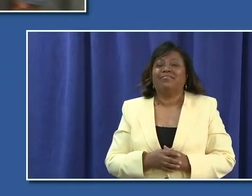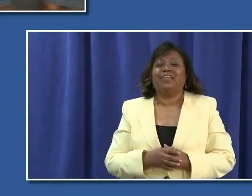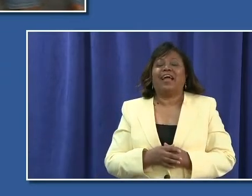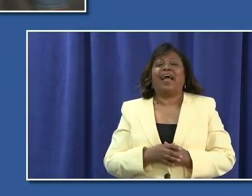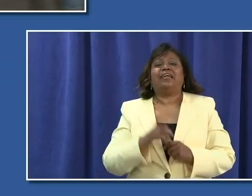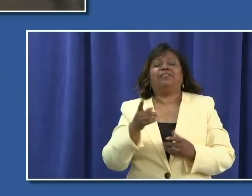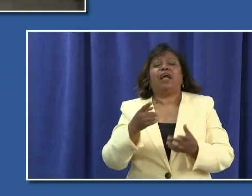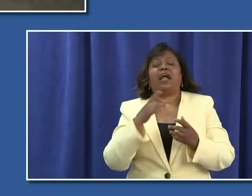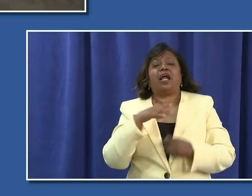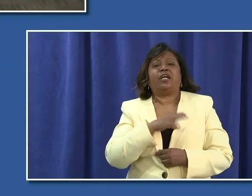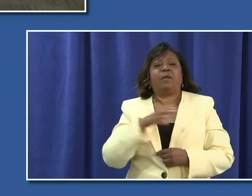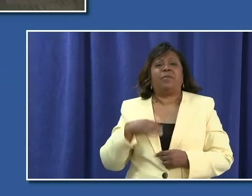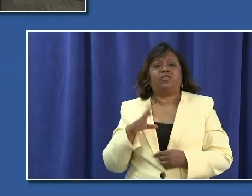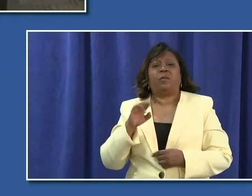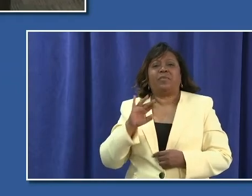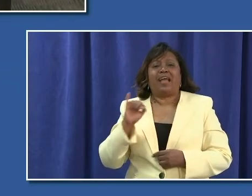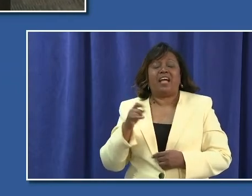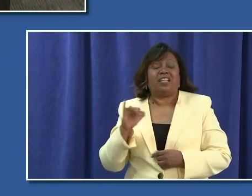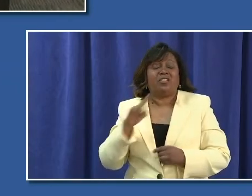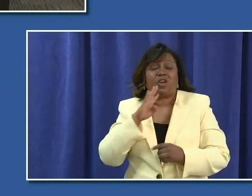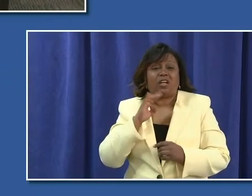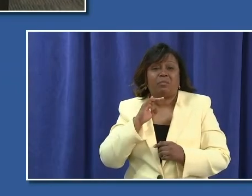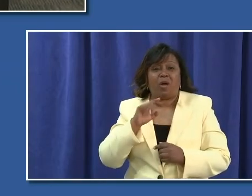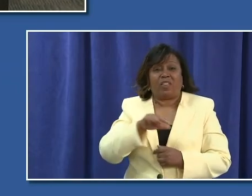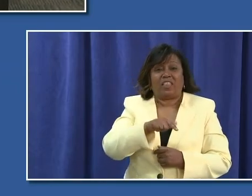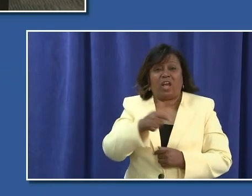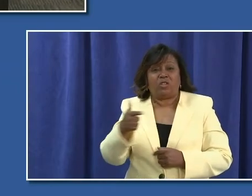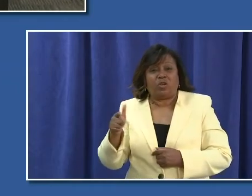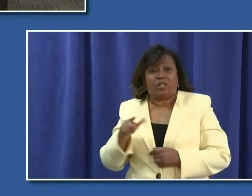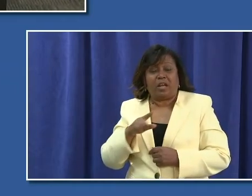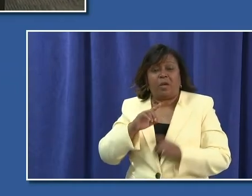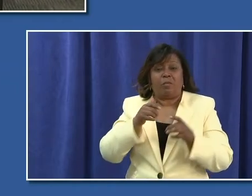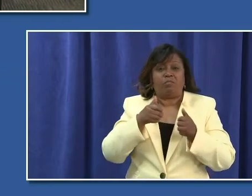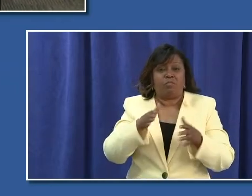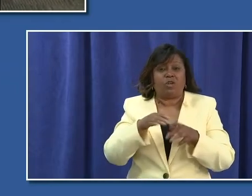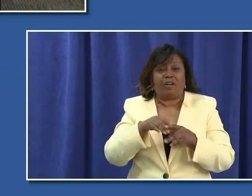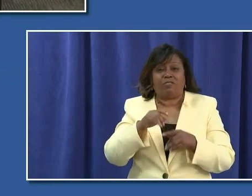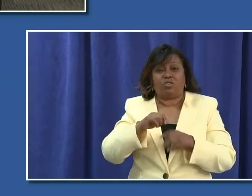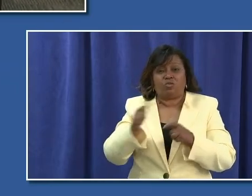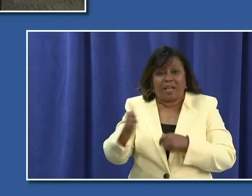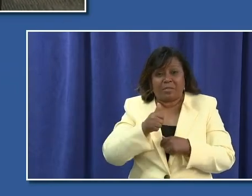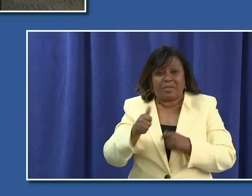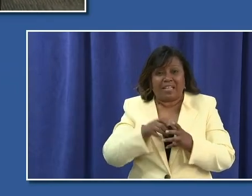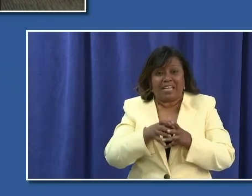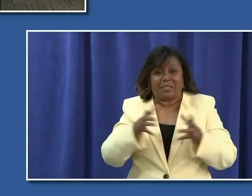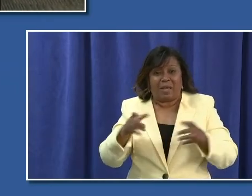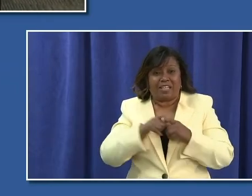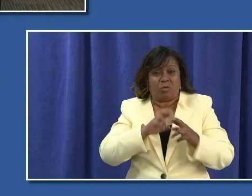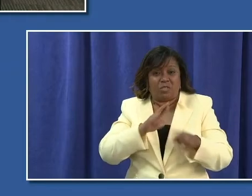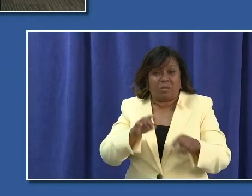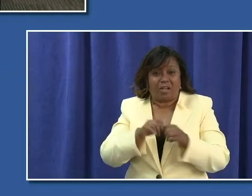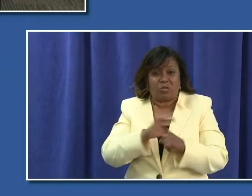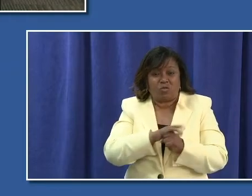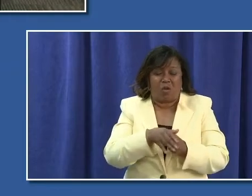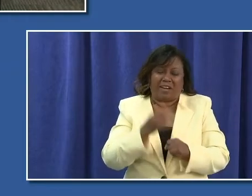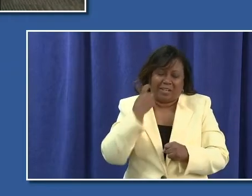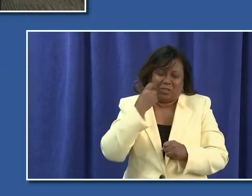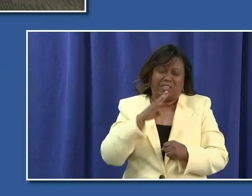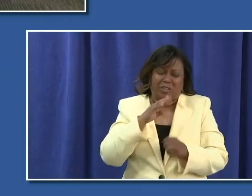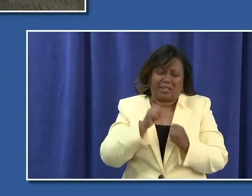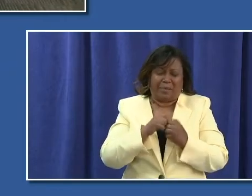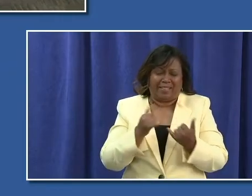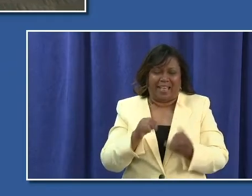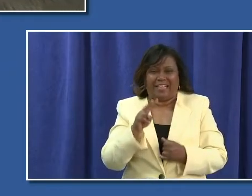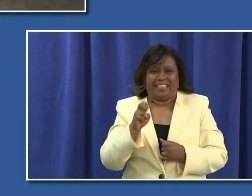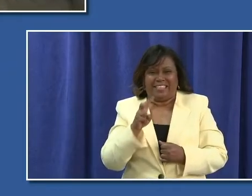Can you talk, Commissioner Biagi, can you talk about the alternative modes of transportation implemented and expanded in response to COVID? I know you just talked about the